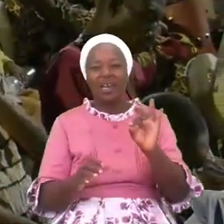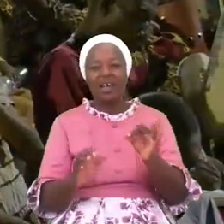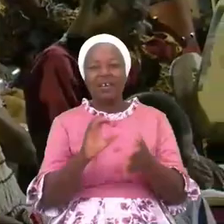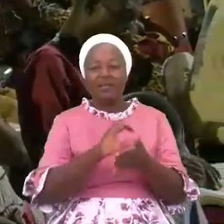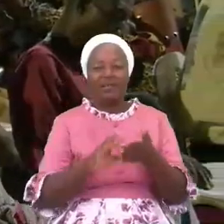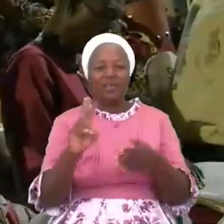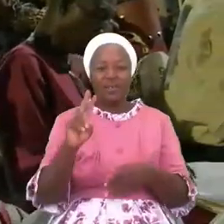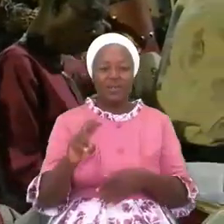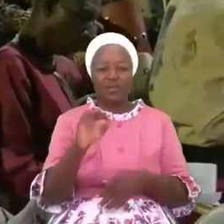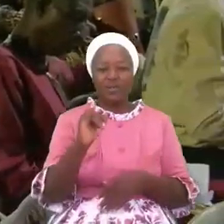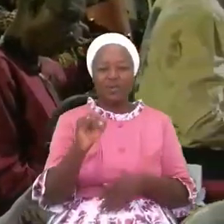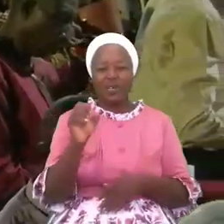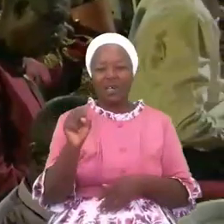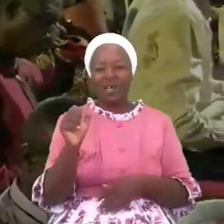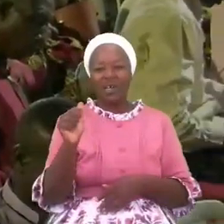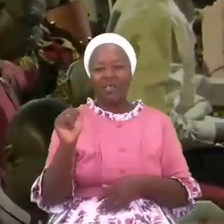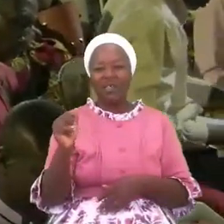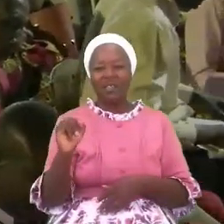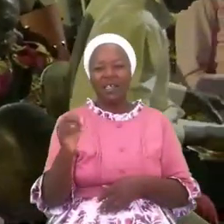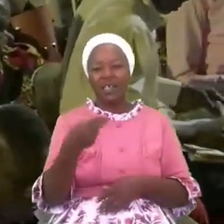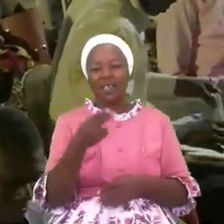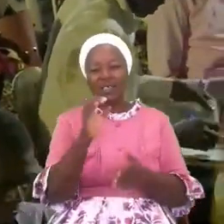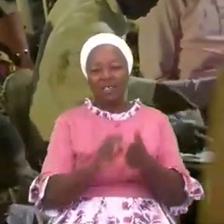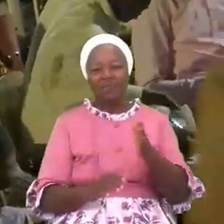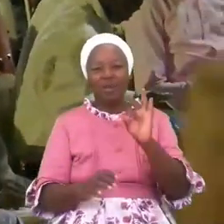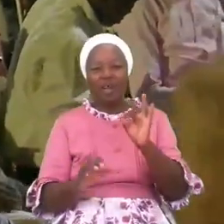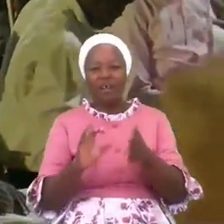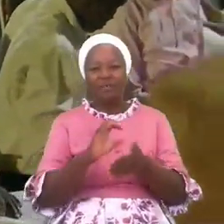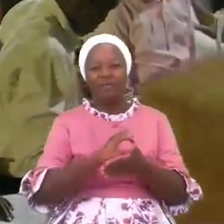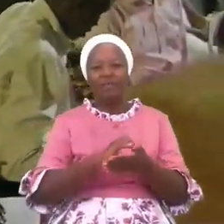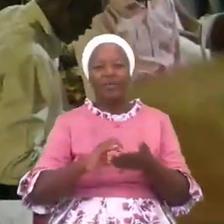9, we're reading from verse 2. The people